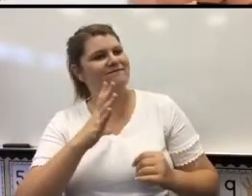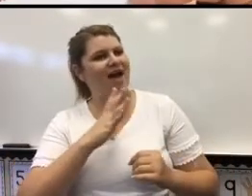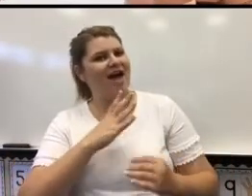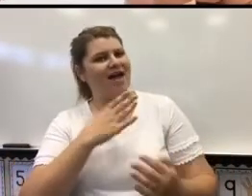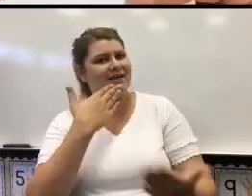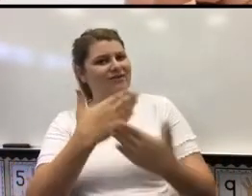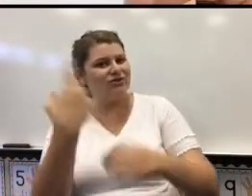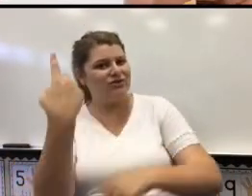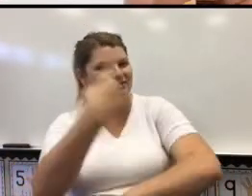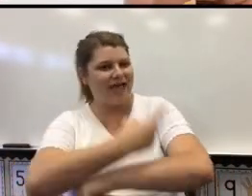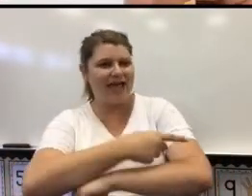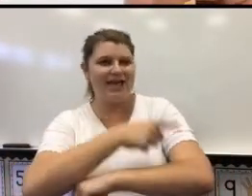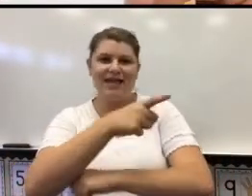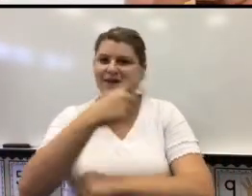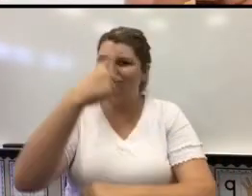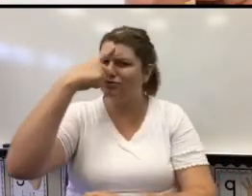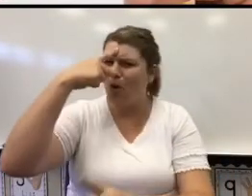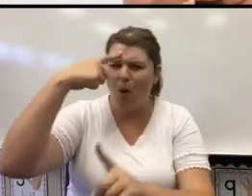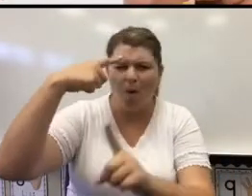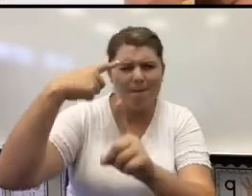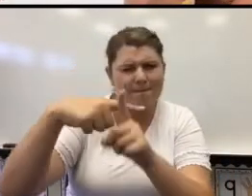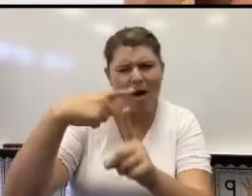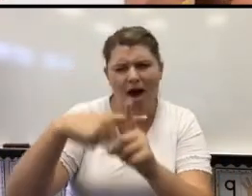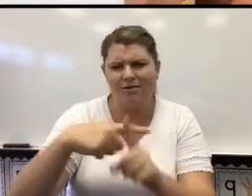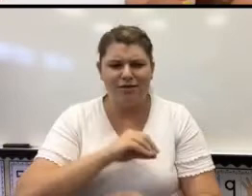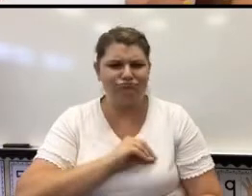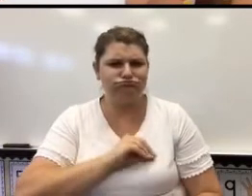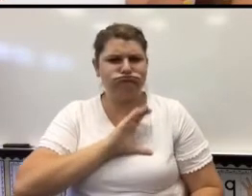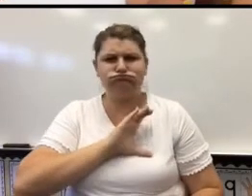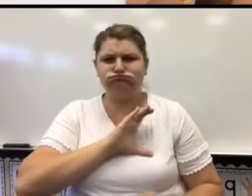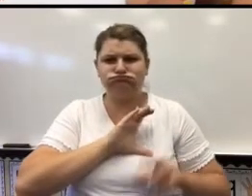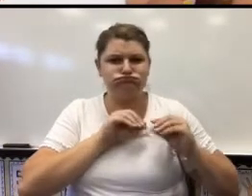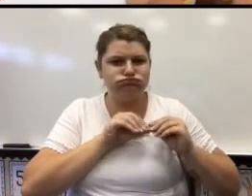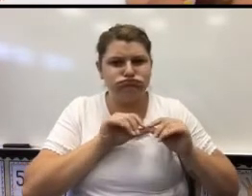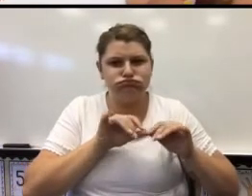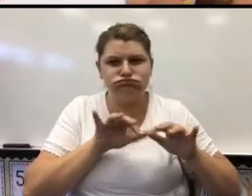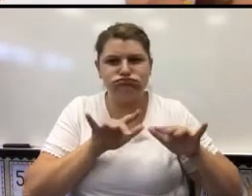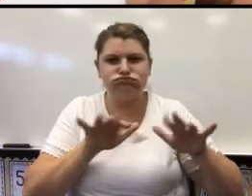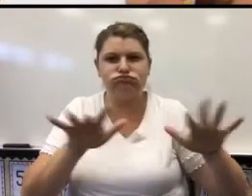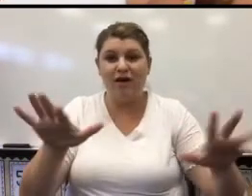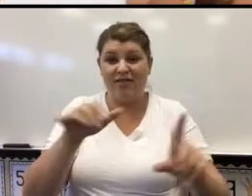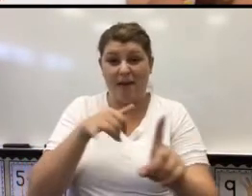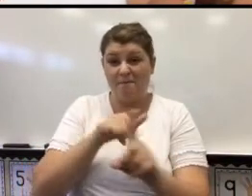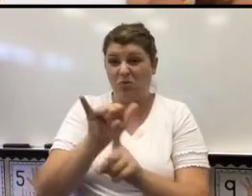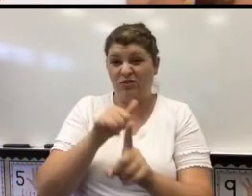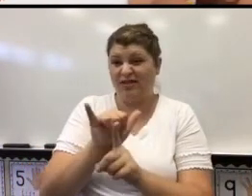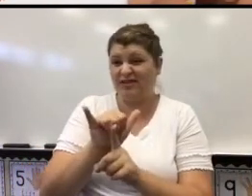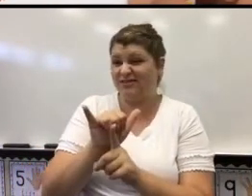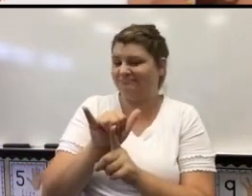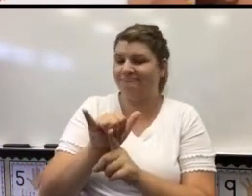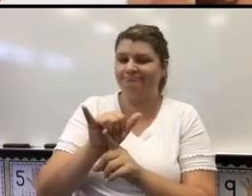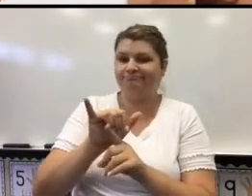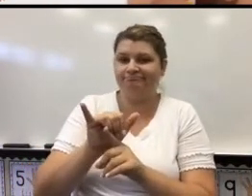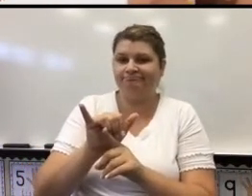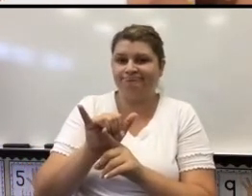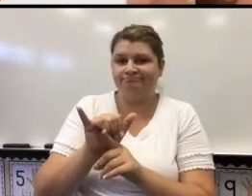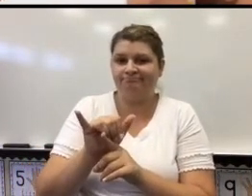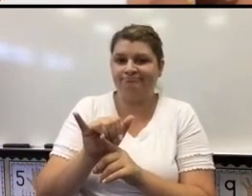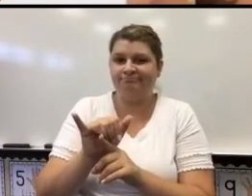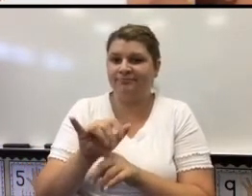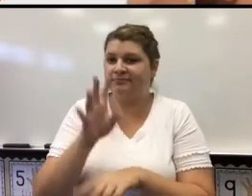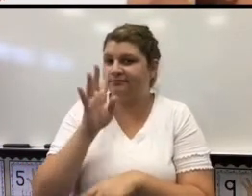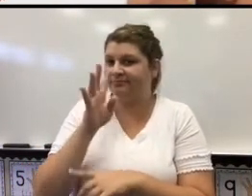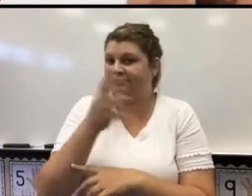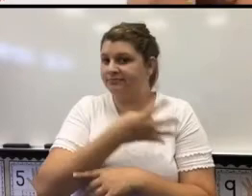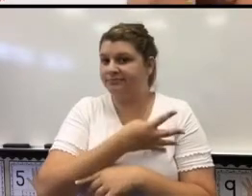smile. He helped a boy who dropped his book in the hallway. George was so kind and positive that the